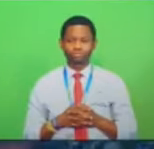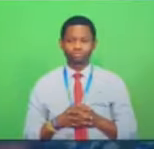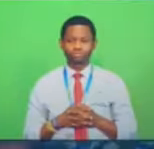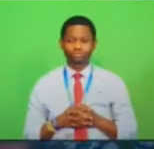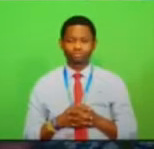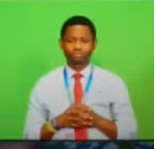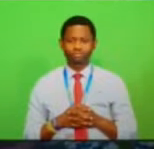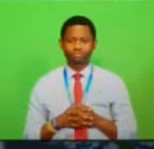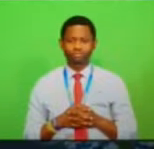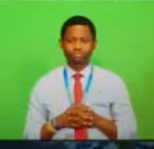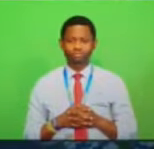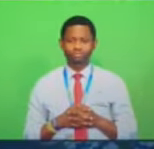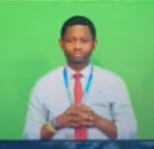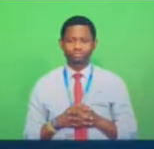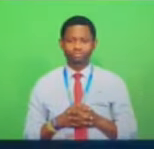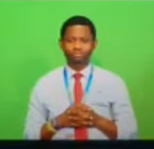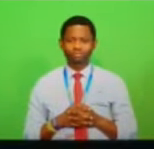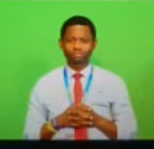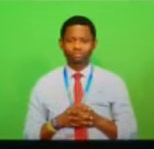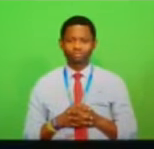verse 19.